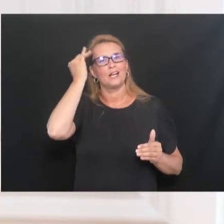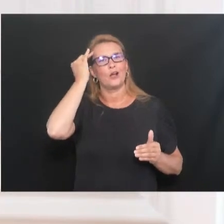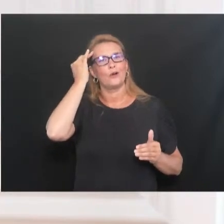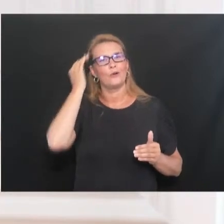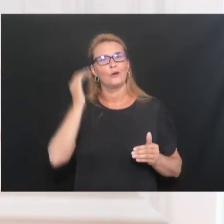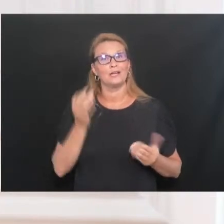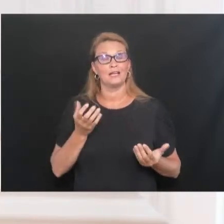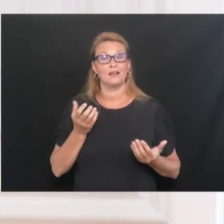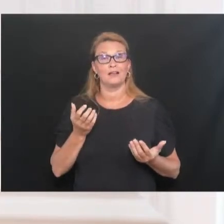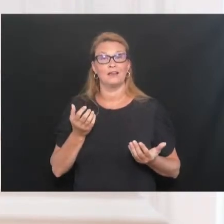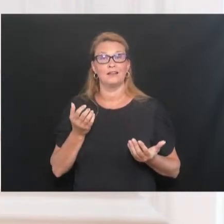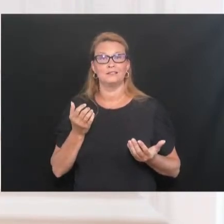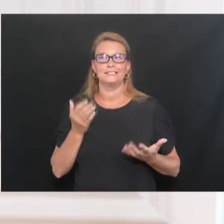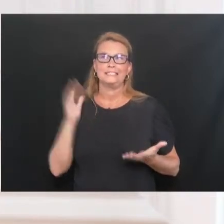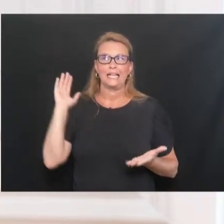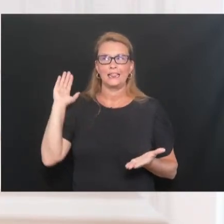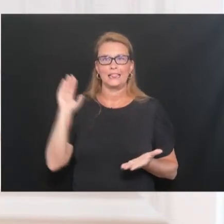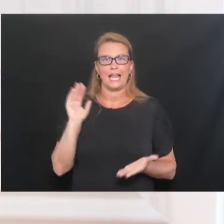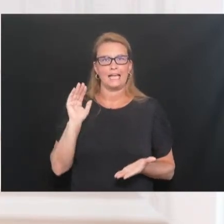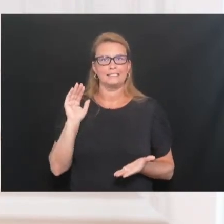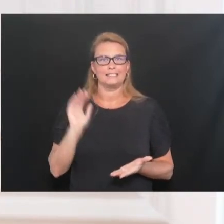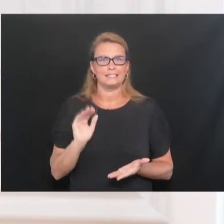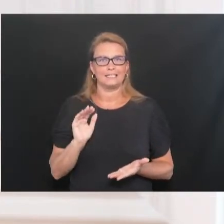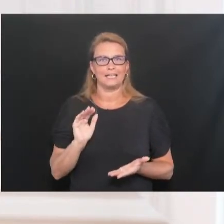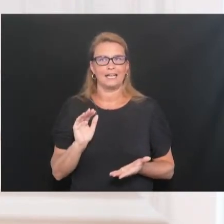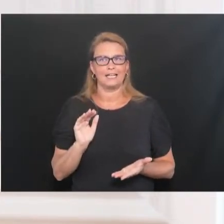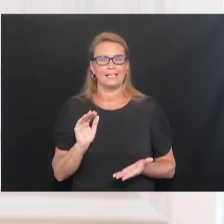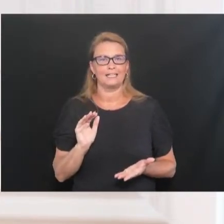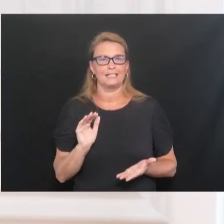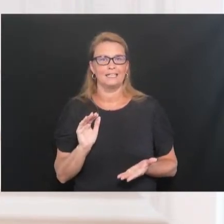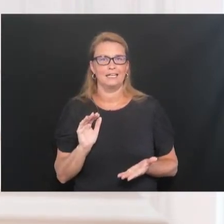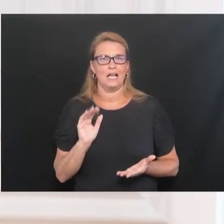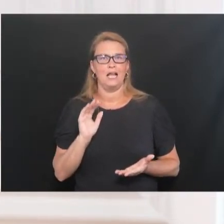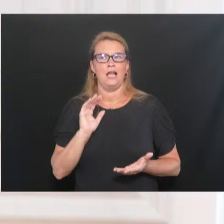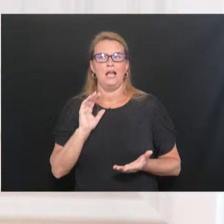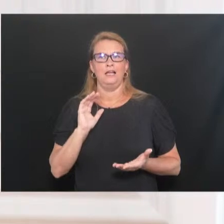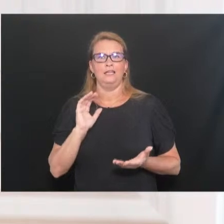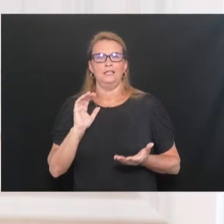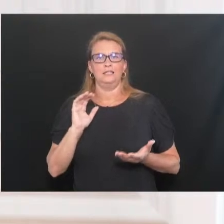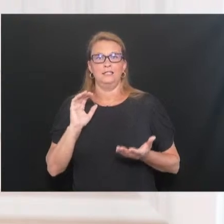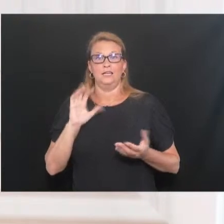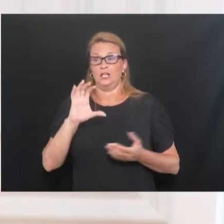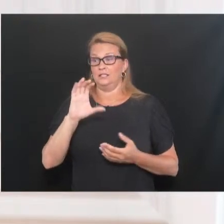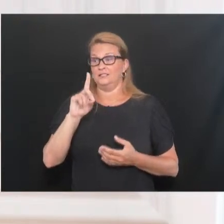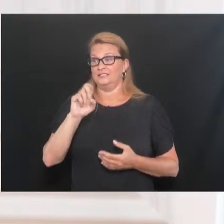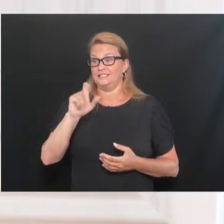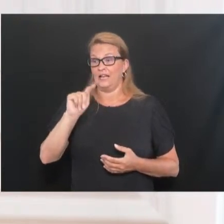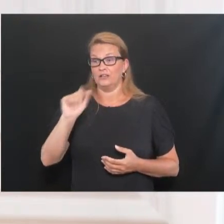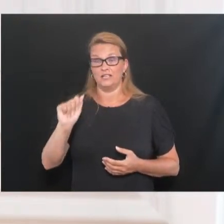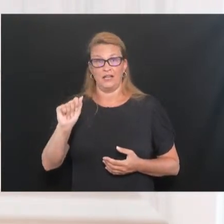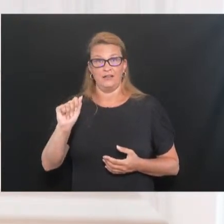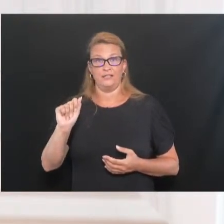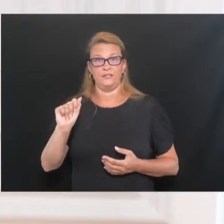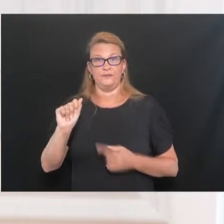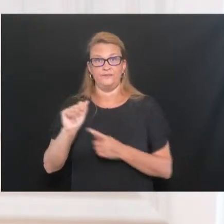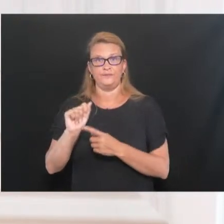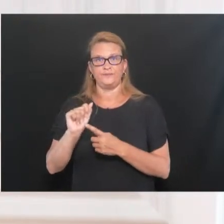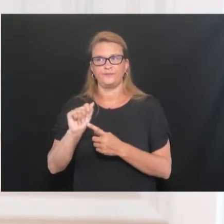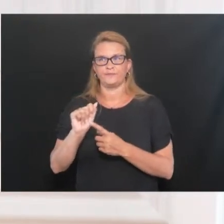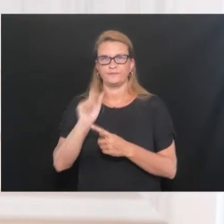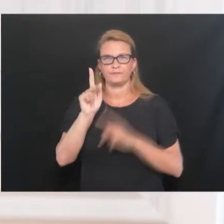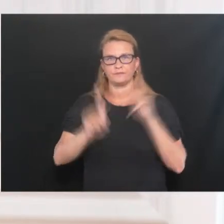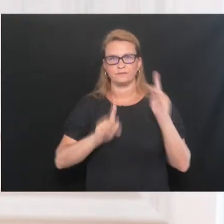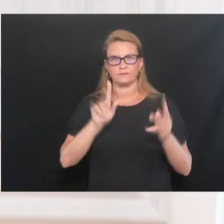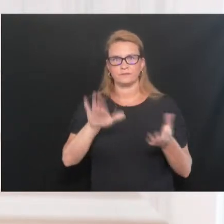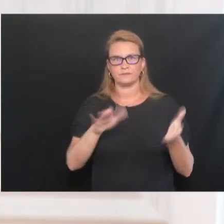with a much less fit and powerful and dangerous form of COVID-19, the people that died in West Virginia